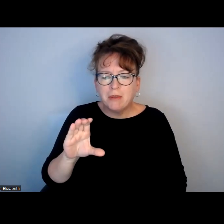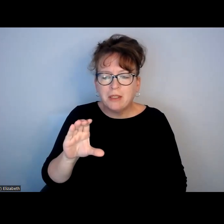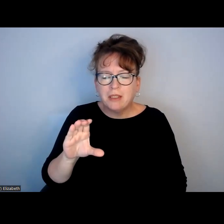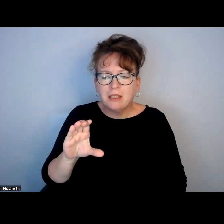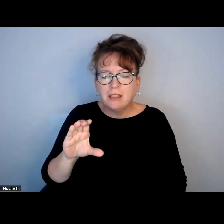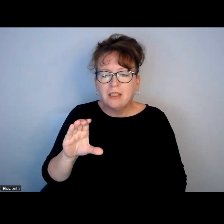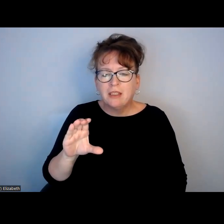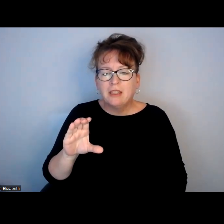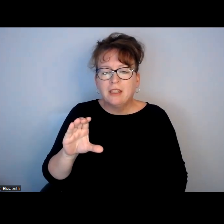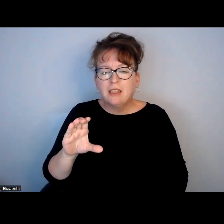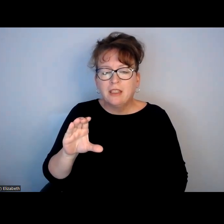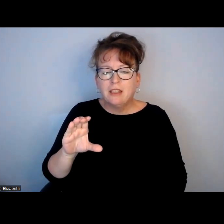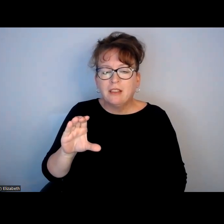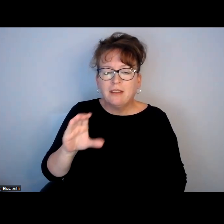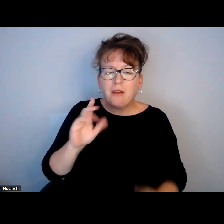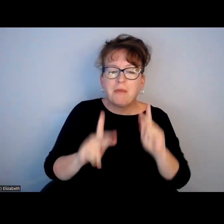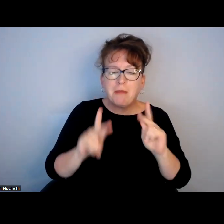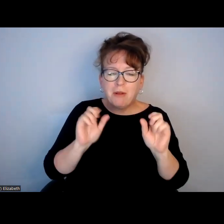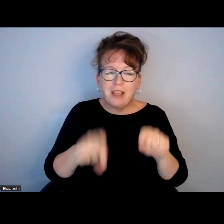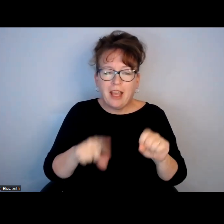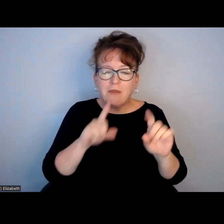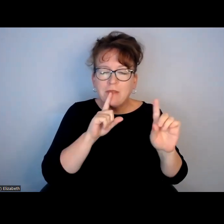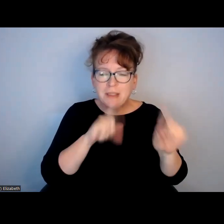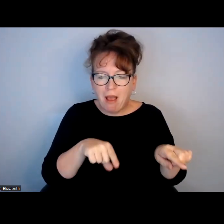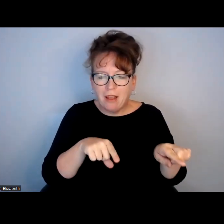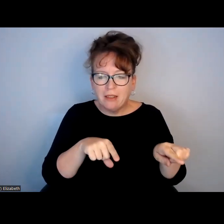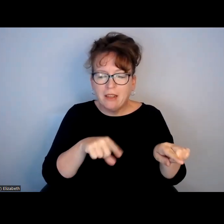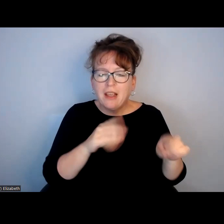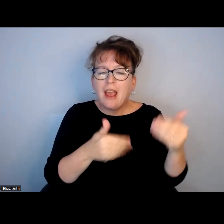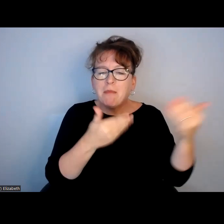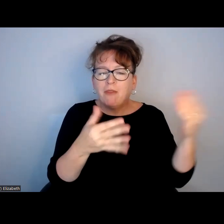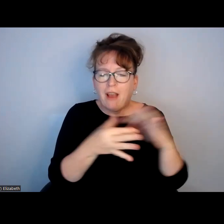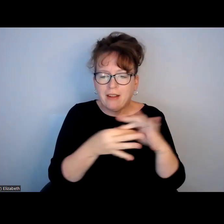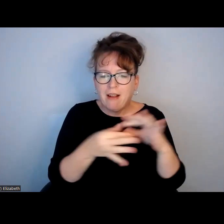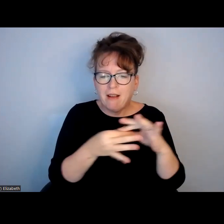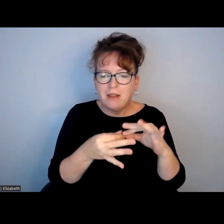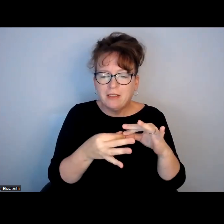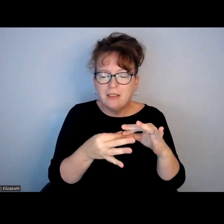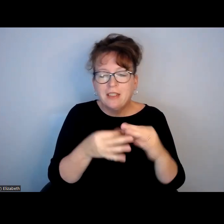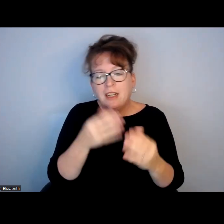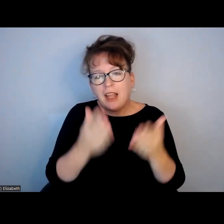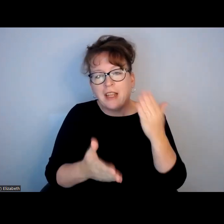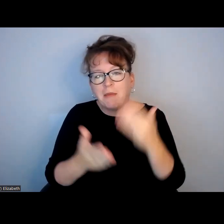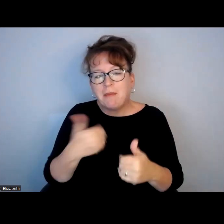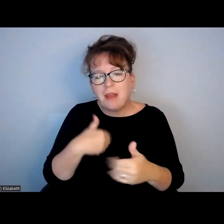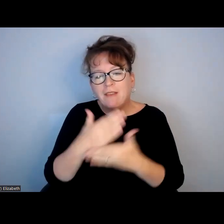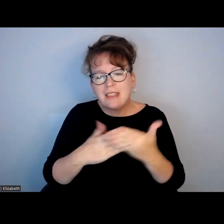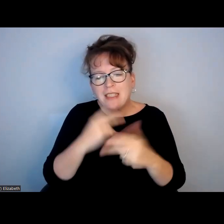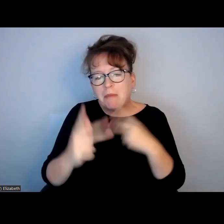public so that people can respond and provide commentary to us. And we may have some kind of public